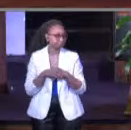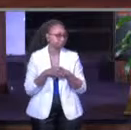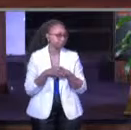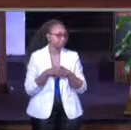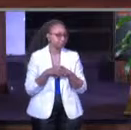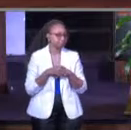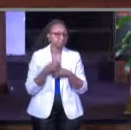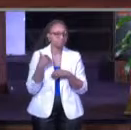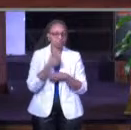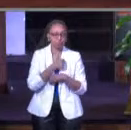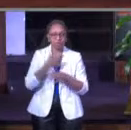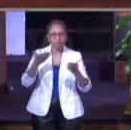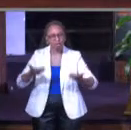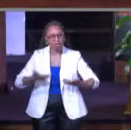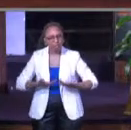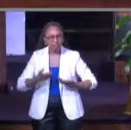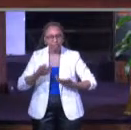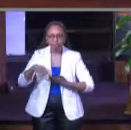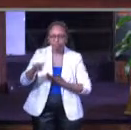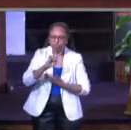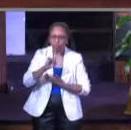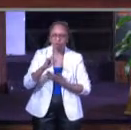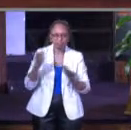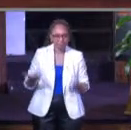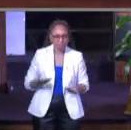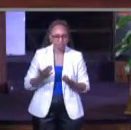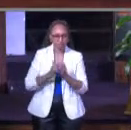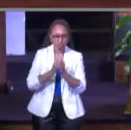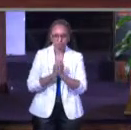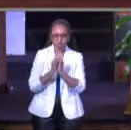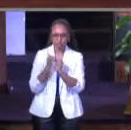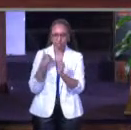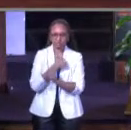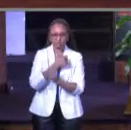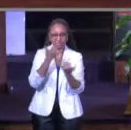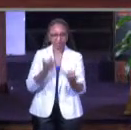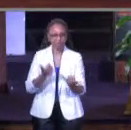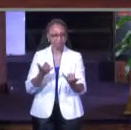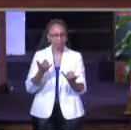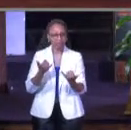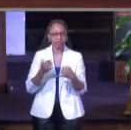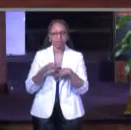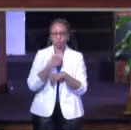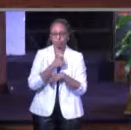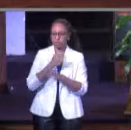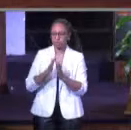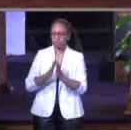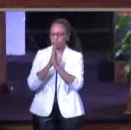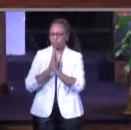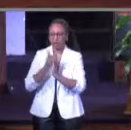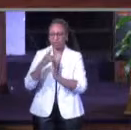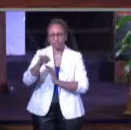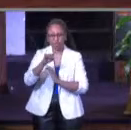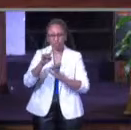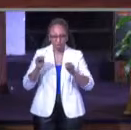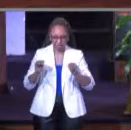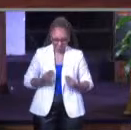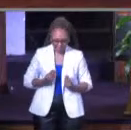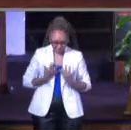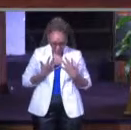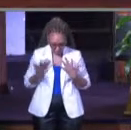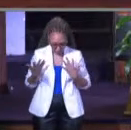Claiborne, we welcome you into worship with us today. We pray that you are inspired by what